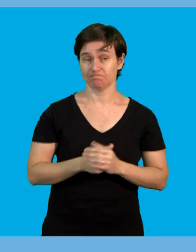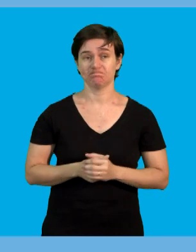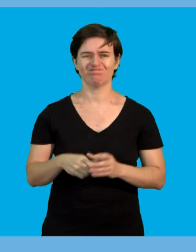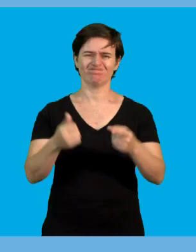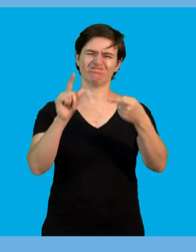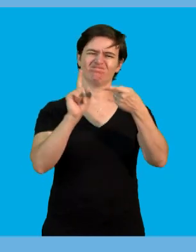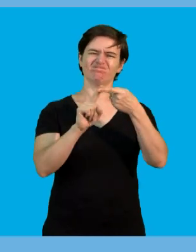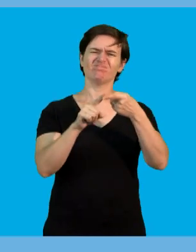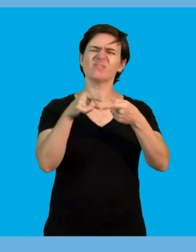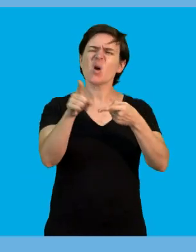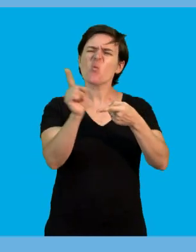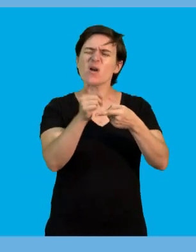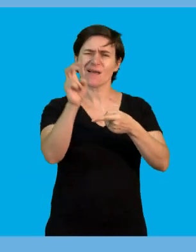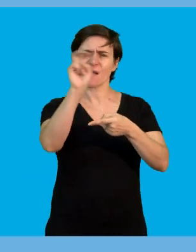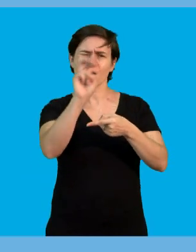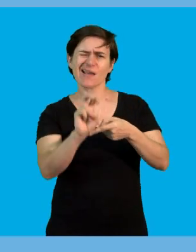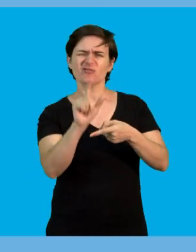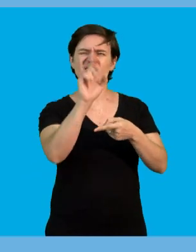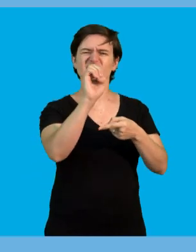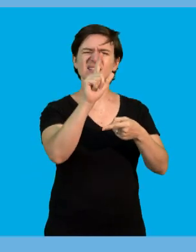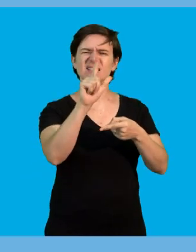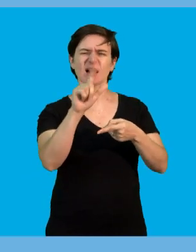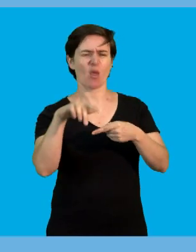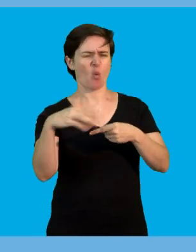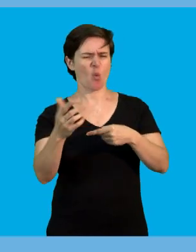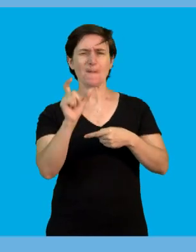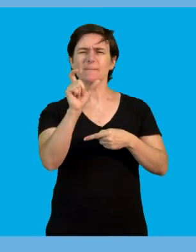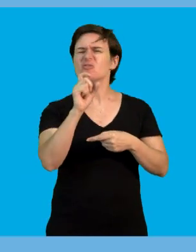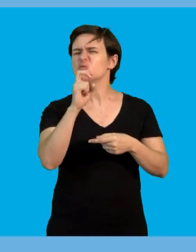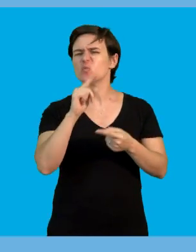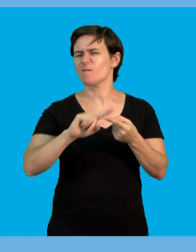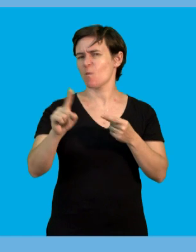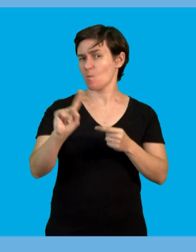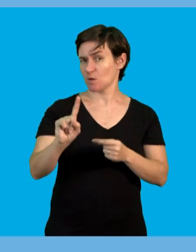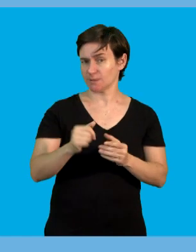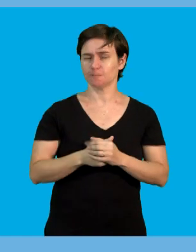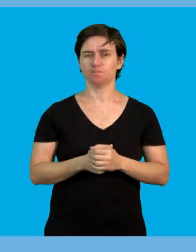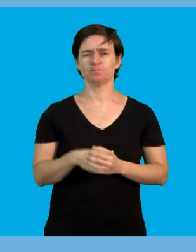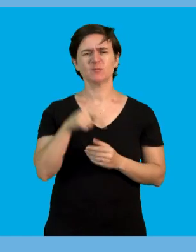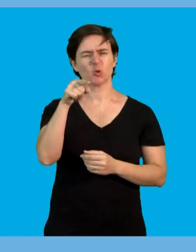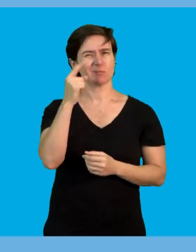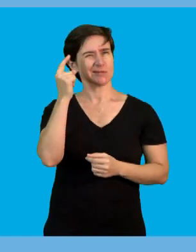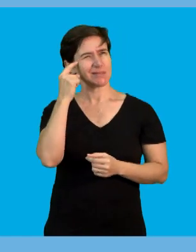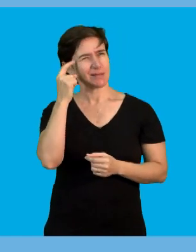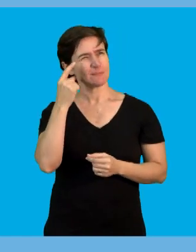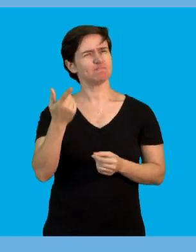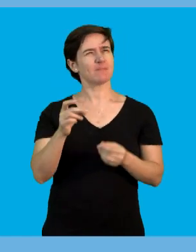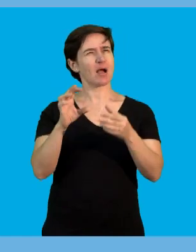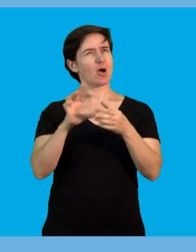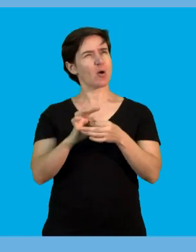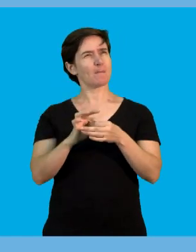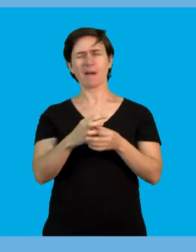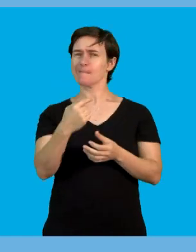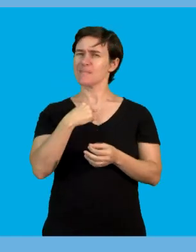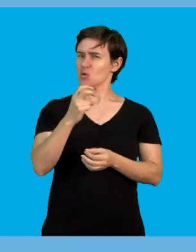one says, what are electric cells or batteries used for? So you then need to think at